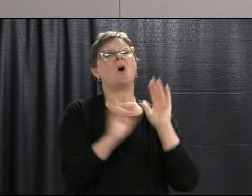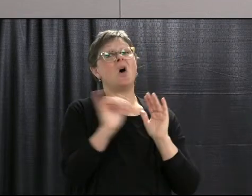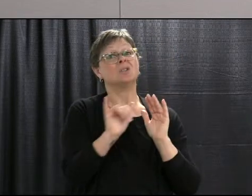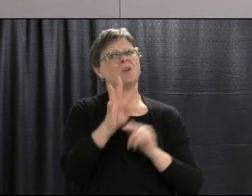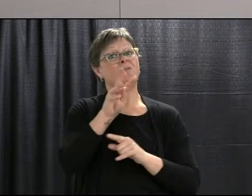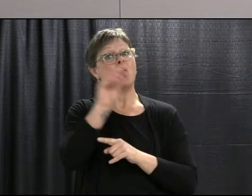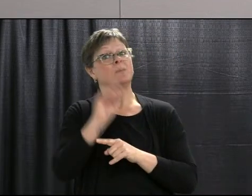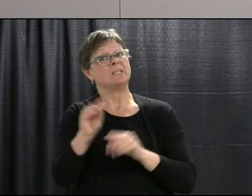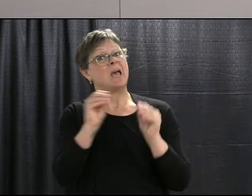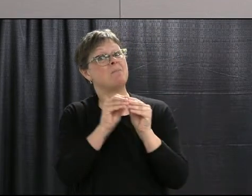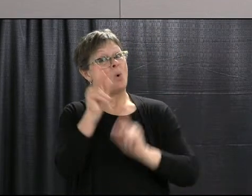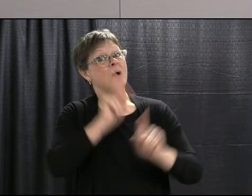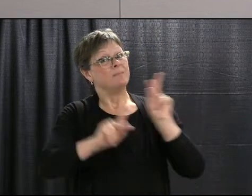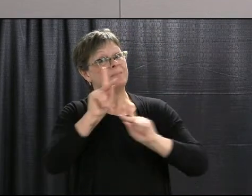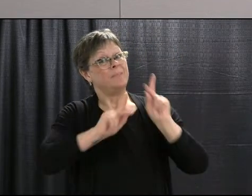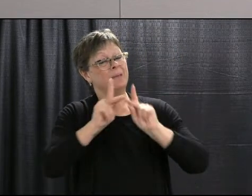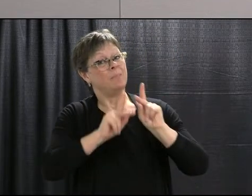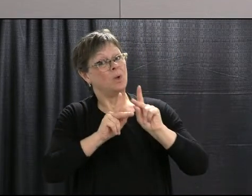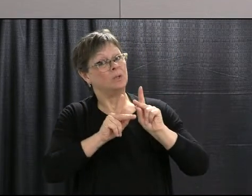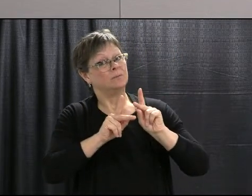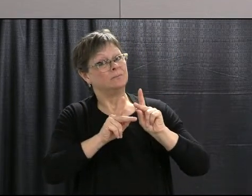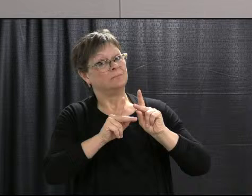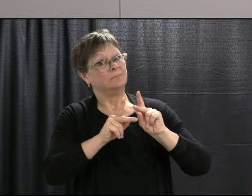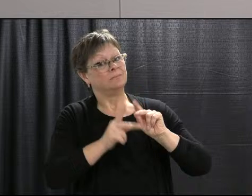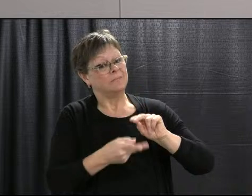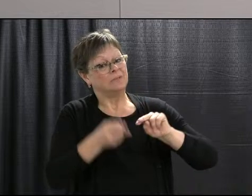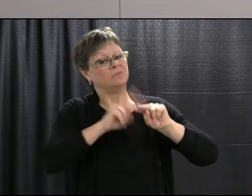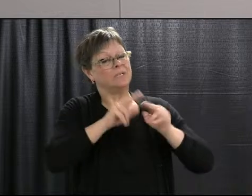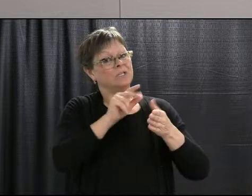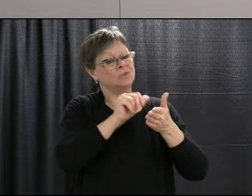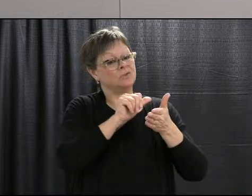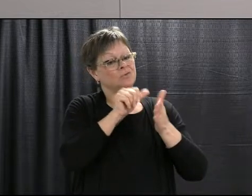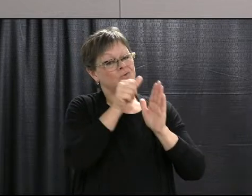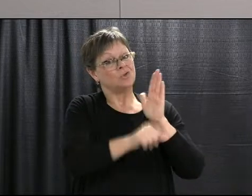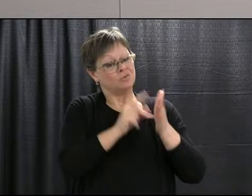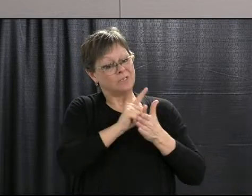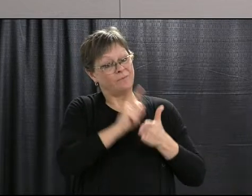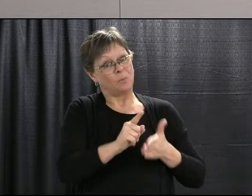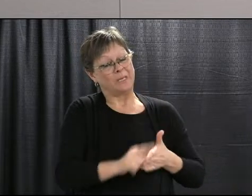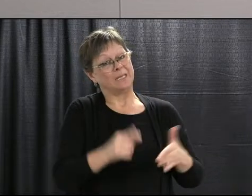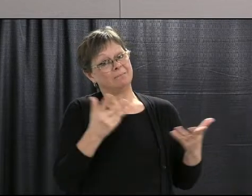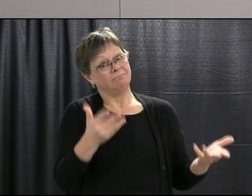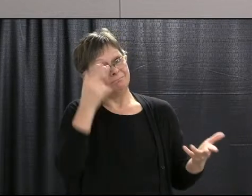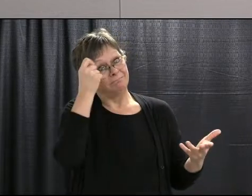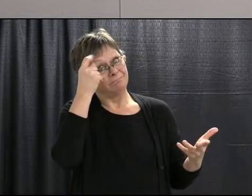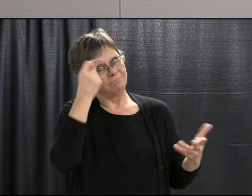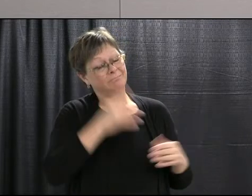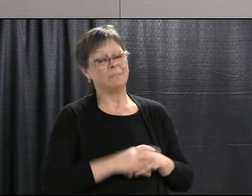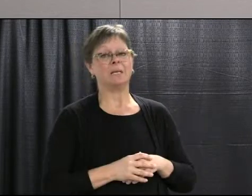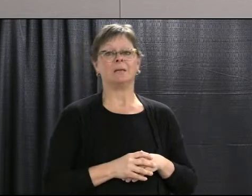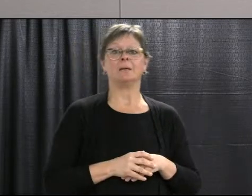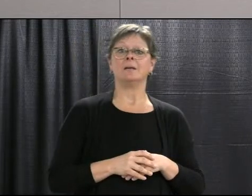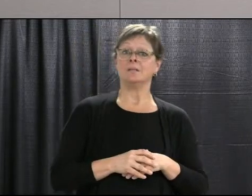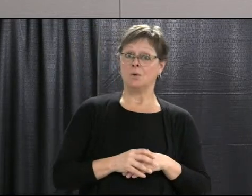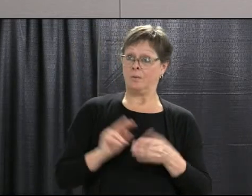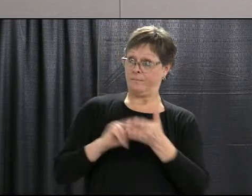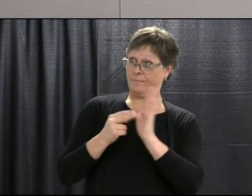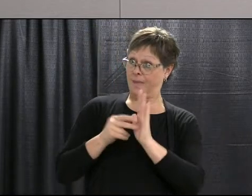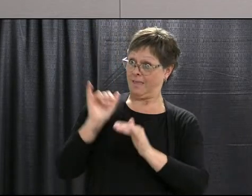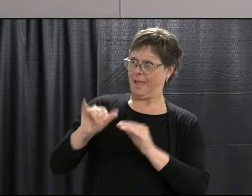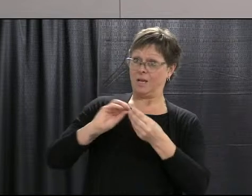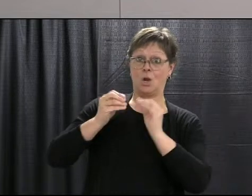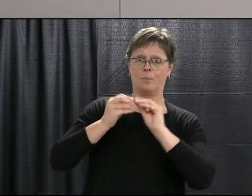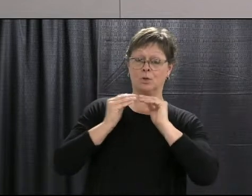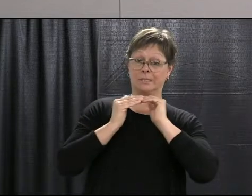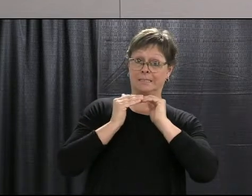So that 50 people would have been added to the wait list if they hadn't gone to Ottawa. So in medical terms, would you say the number's stabilized,